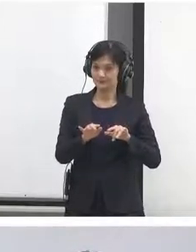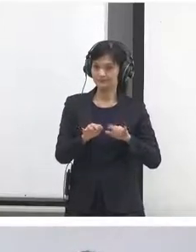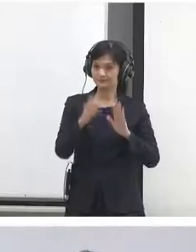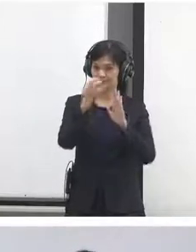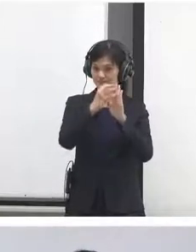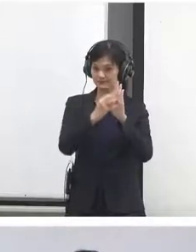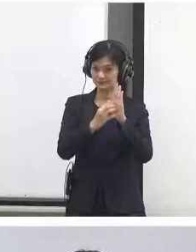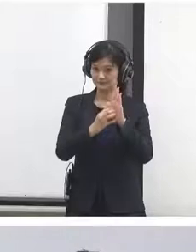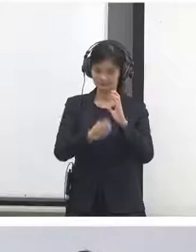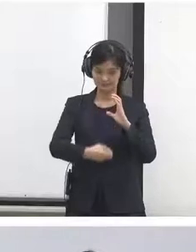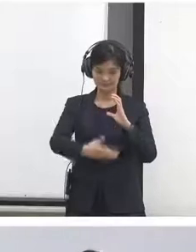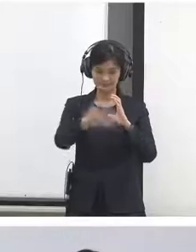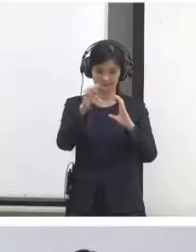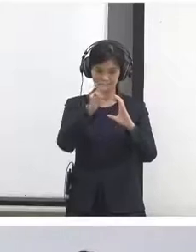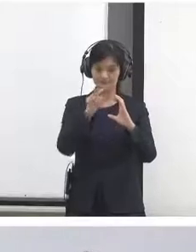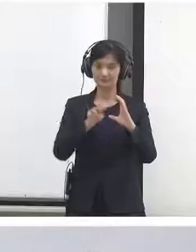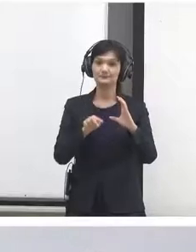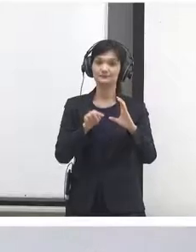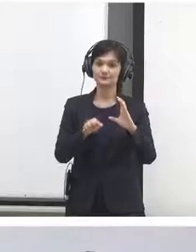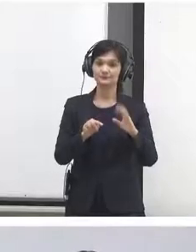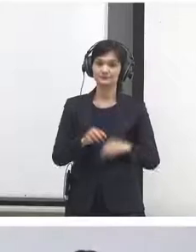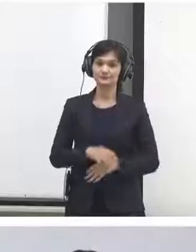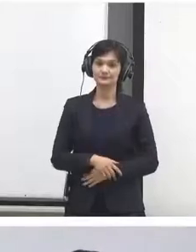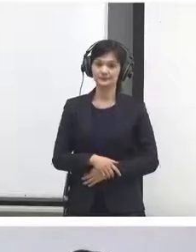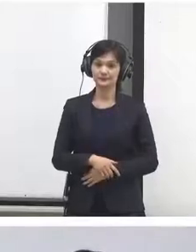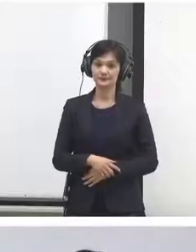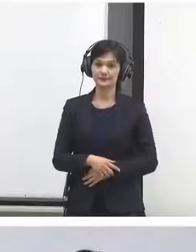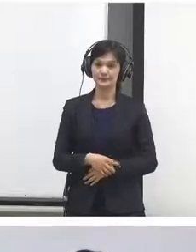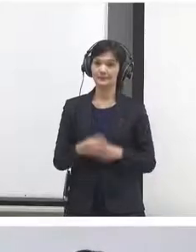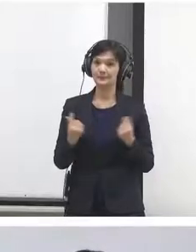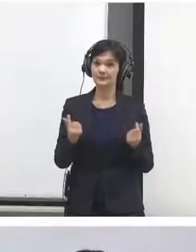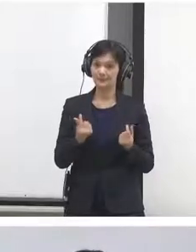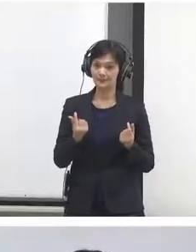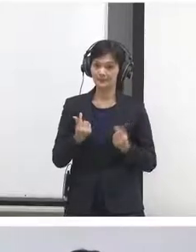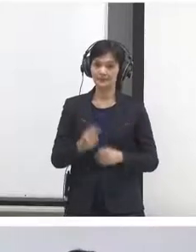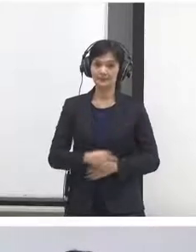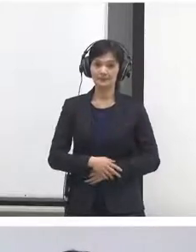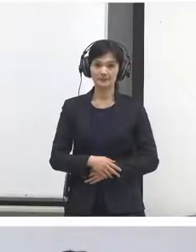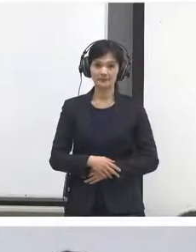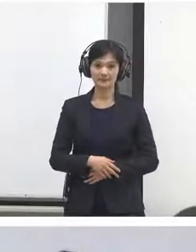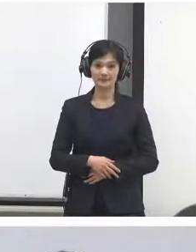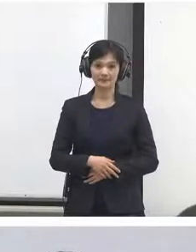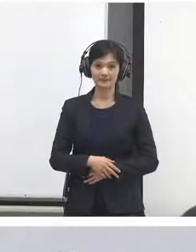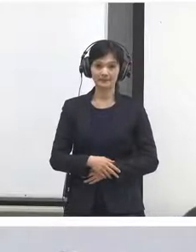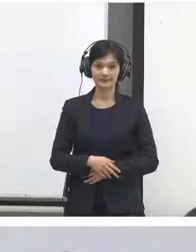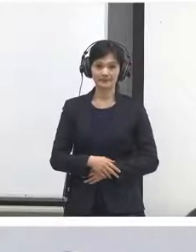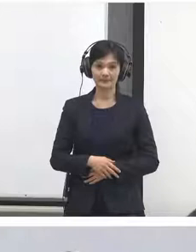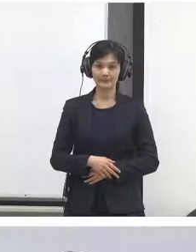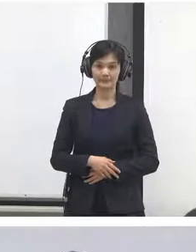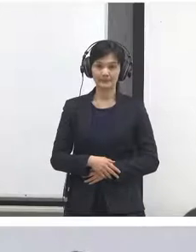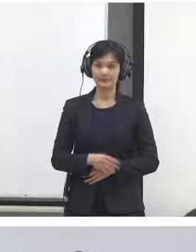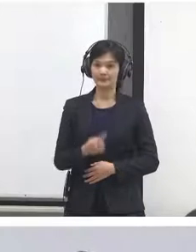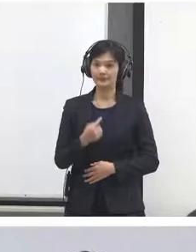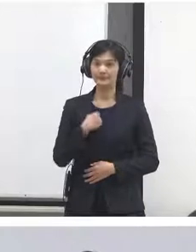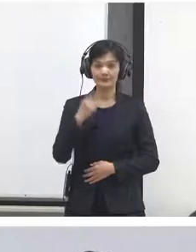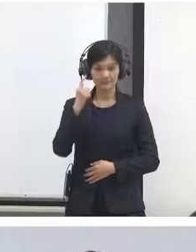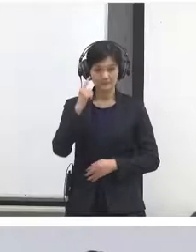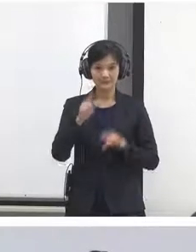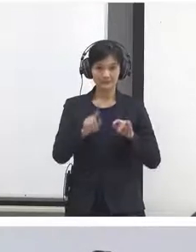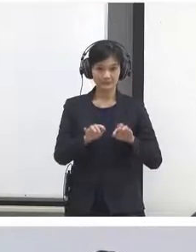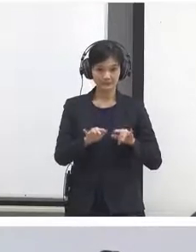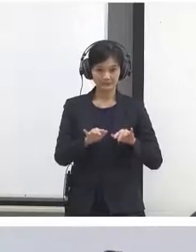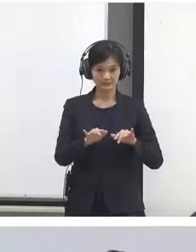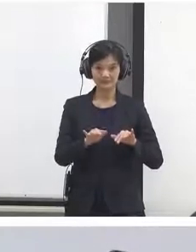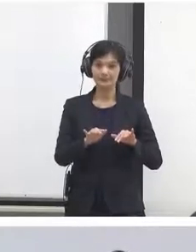on HackMD and use typing to discuss. And also we're looking for multilingual talents